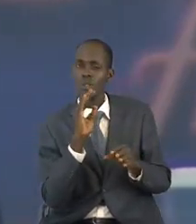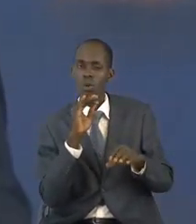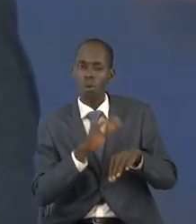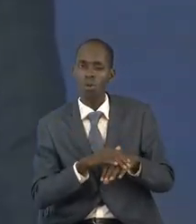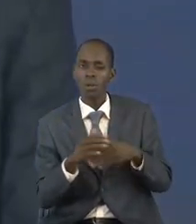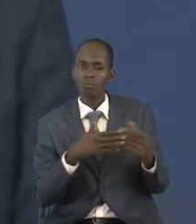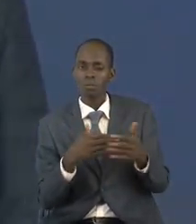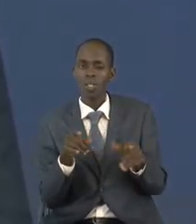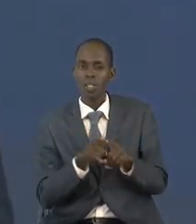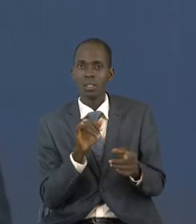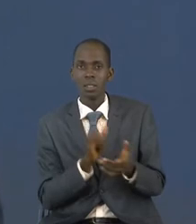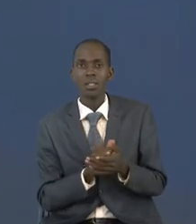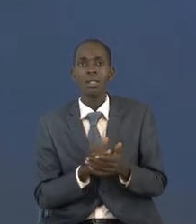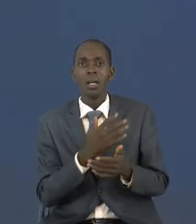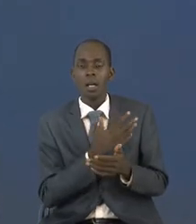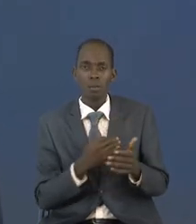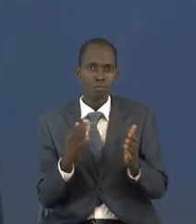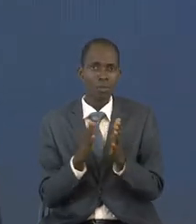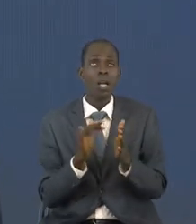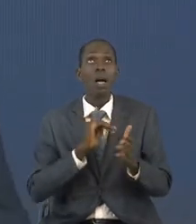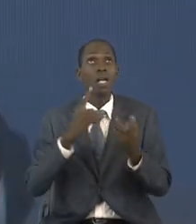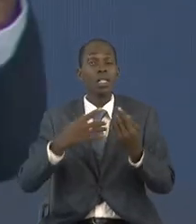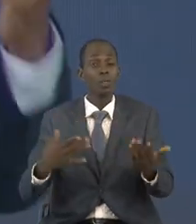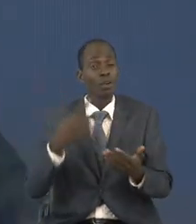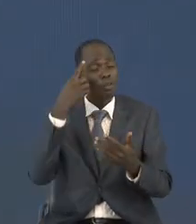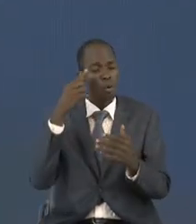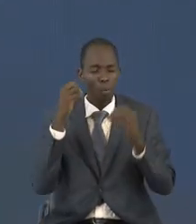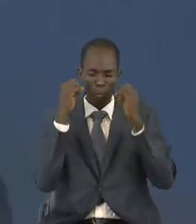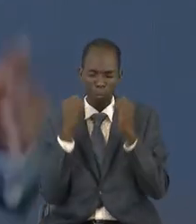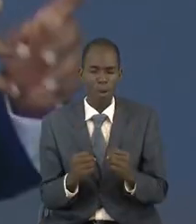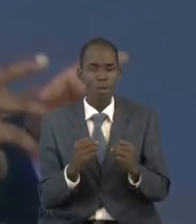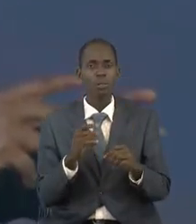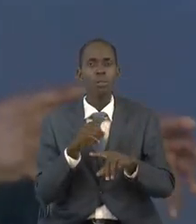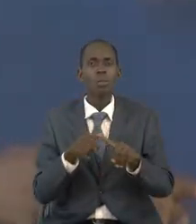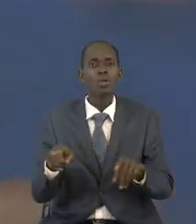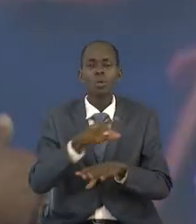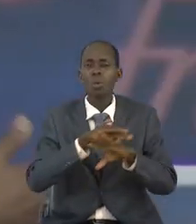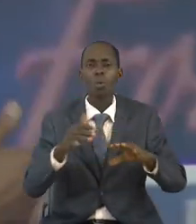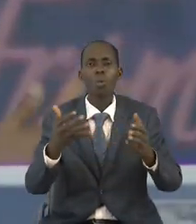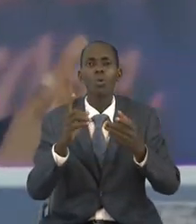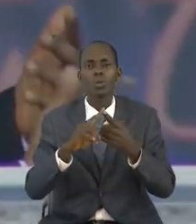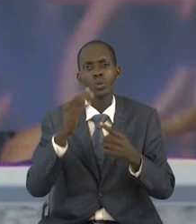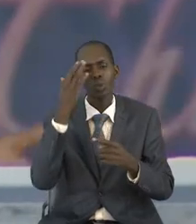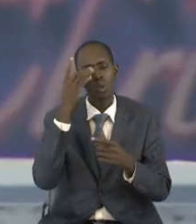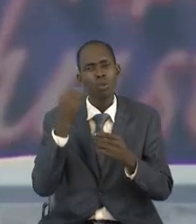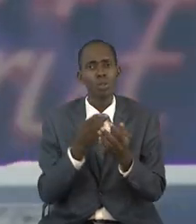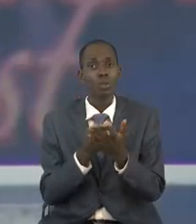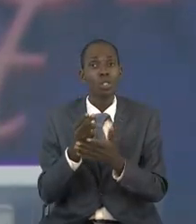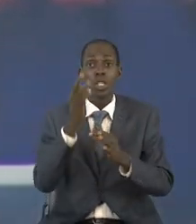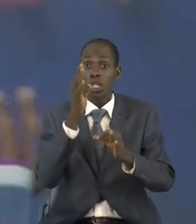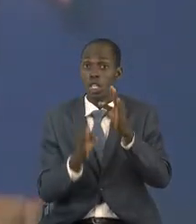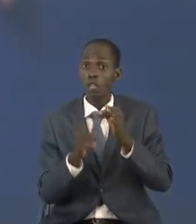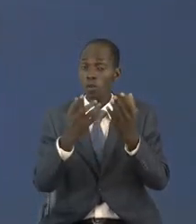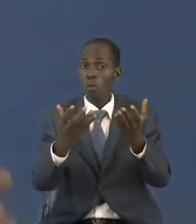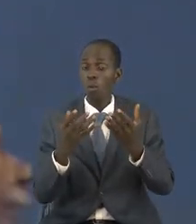came for prayer. I came for power. They don't want to know the truth. But you know, if you want the blessings of the Lord